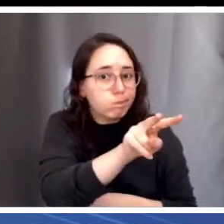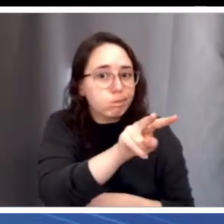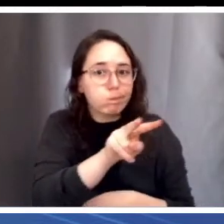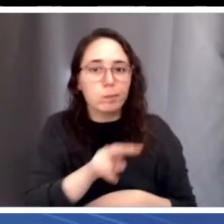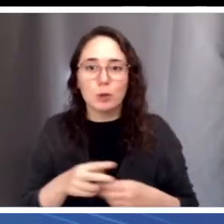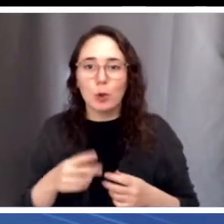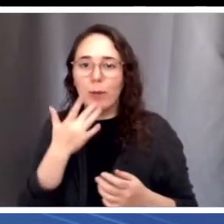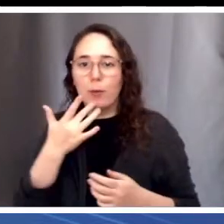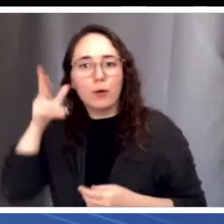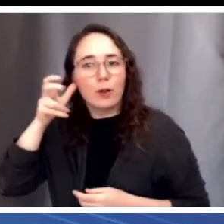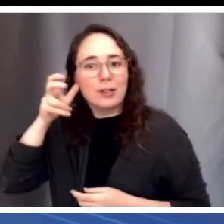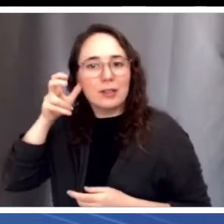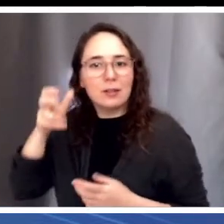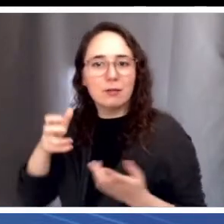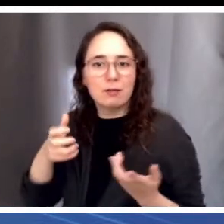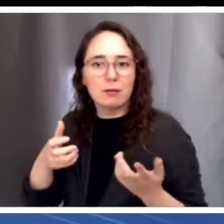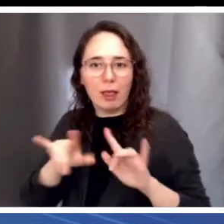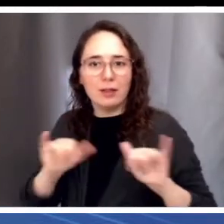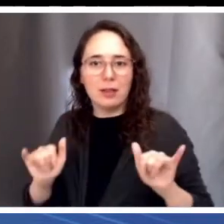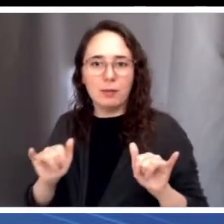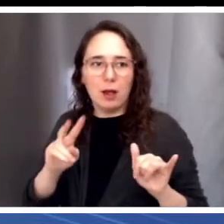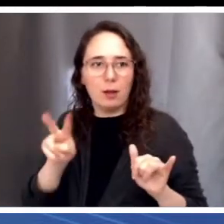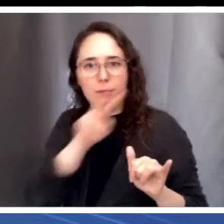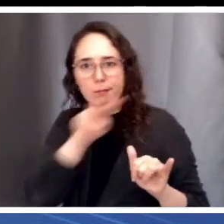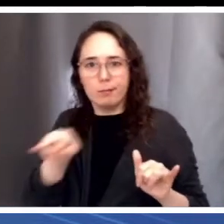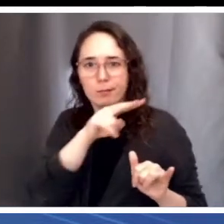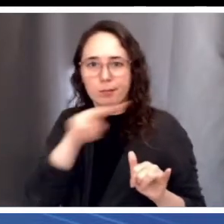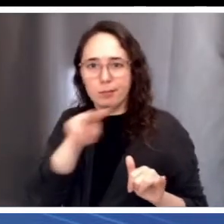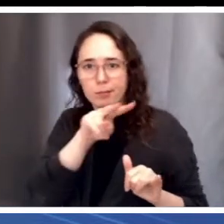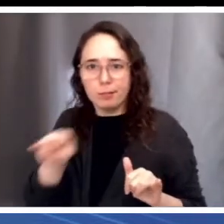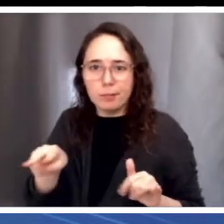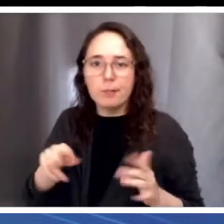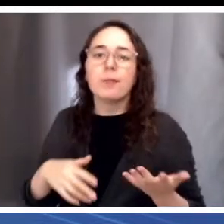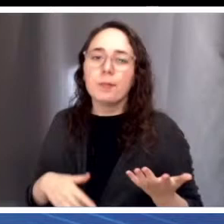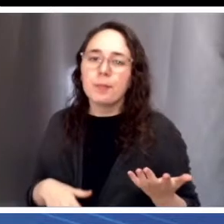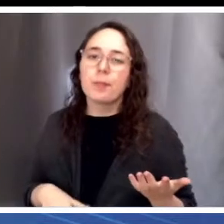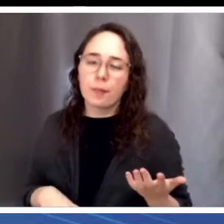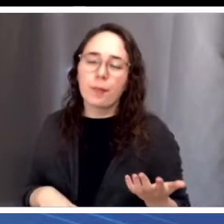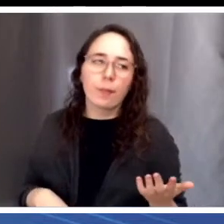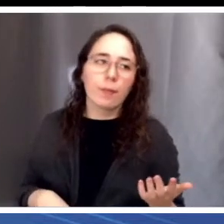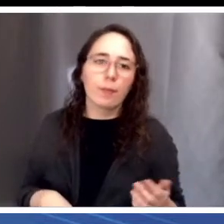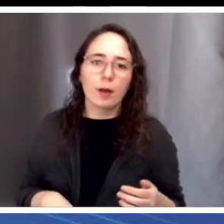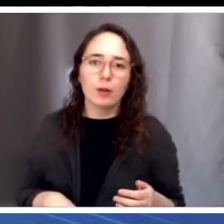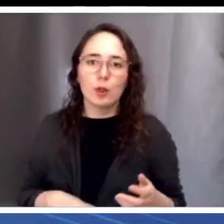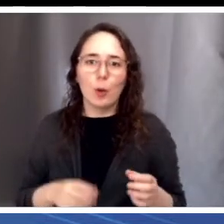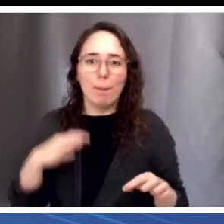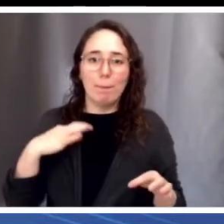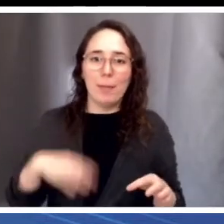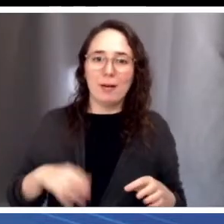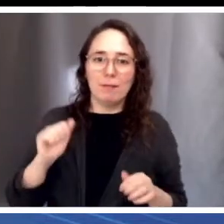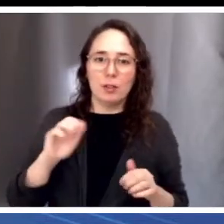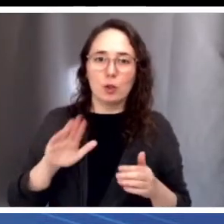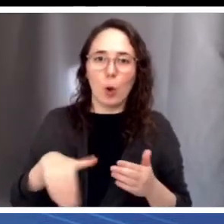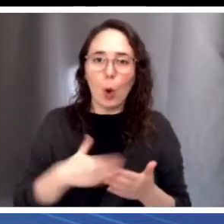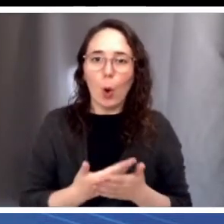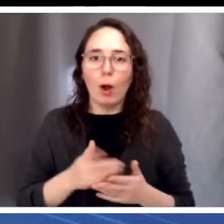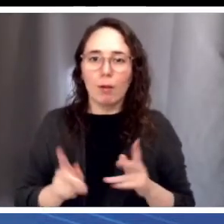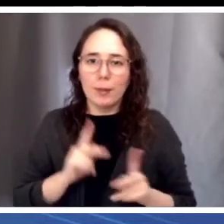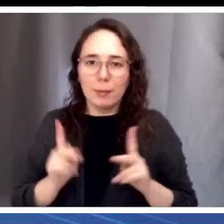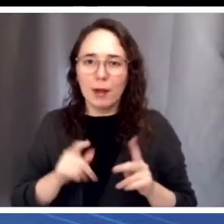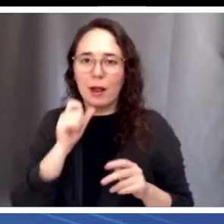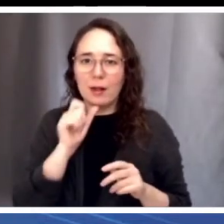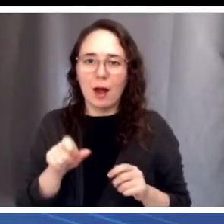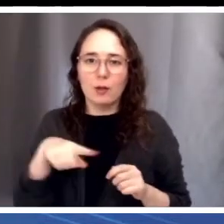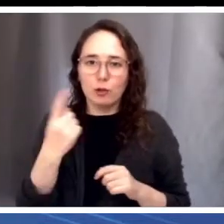might listen to it that way. So it also is something that can really serve people in ways that they